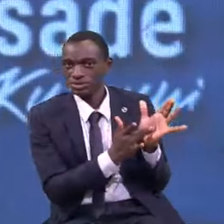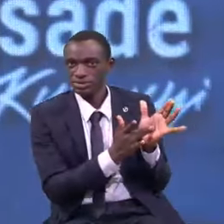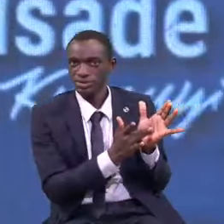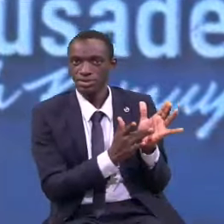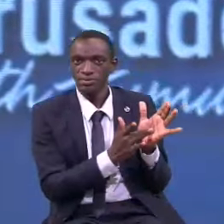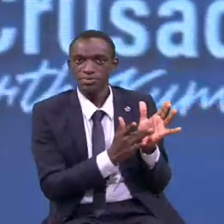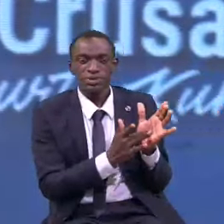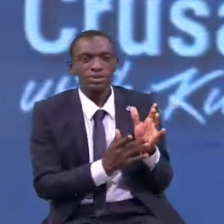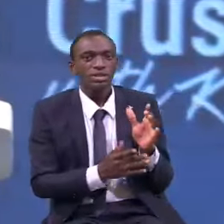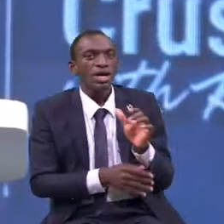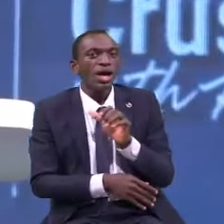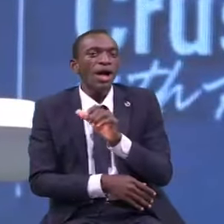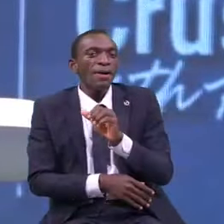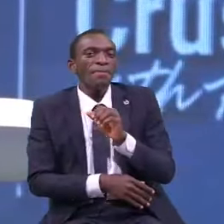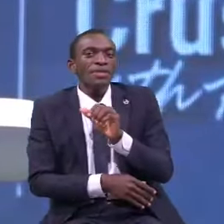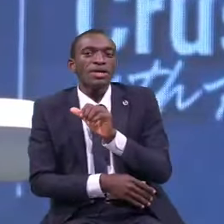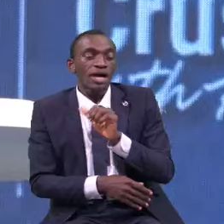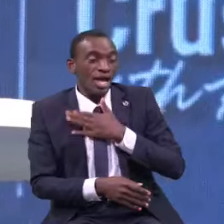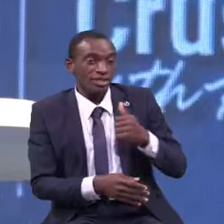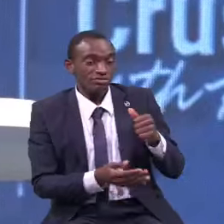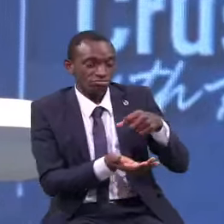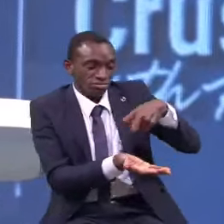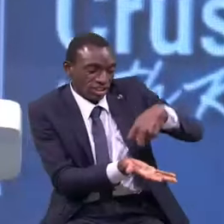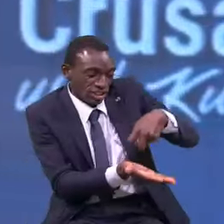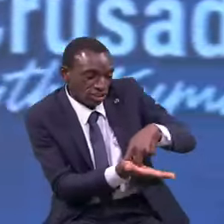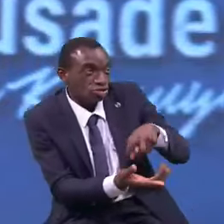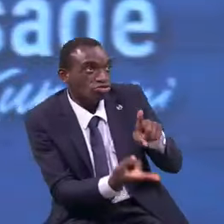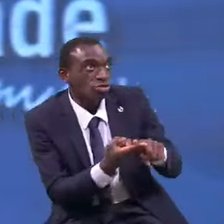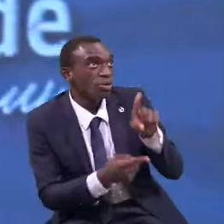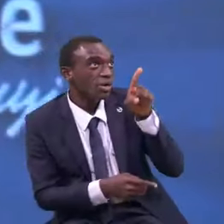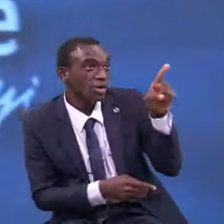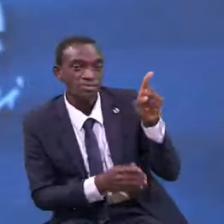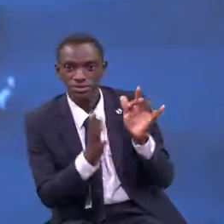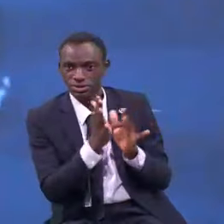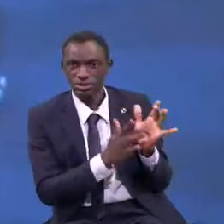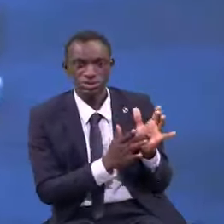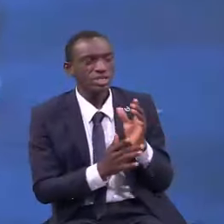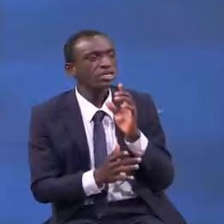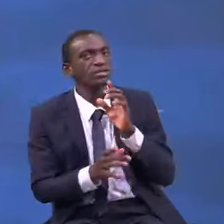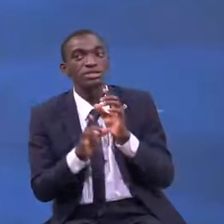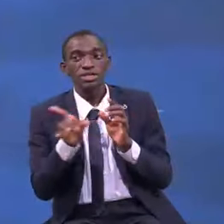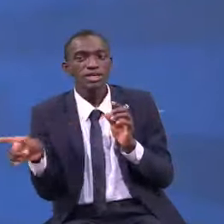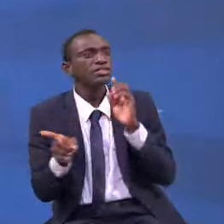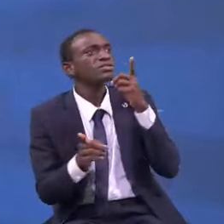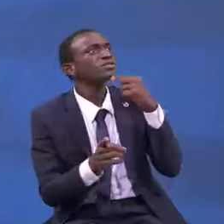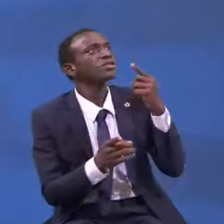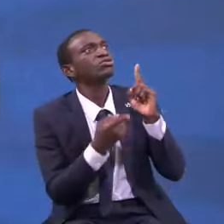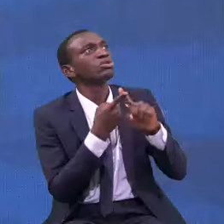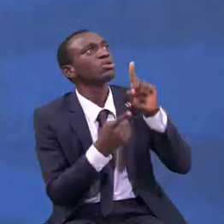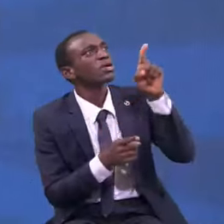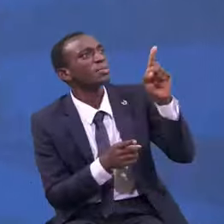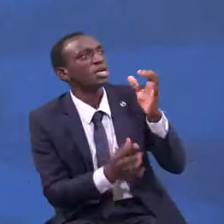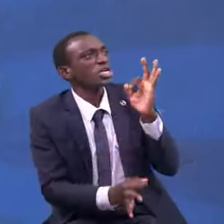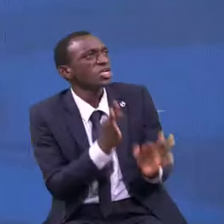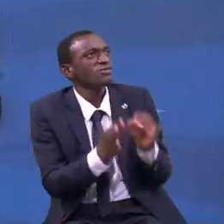and kneeling down to him, and saying unto him, if thou wilt,